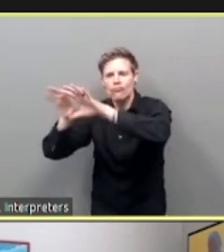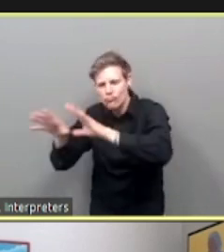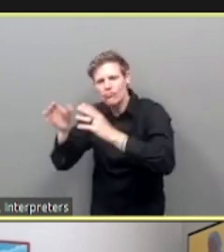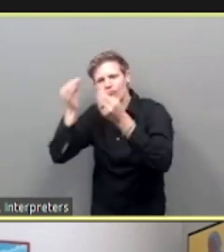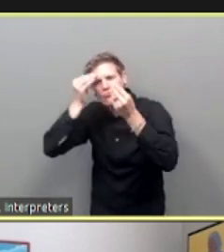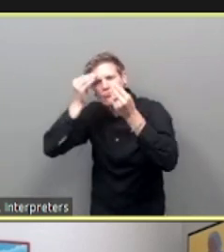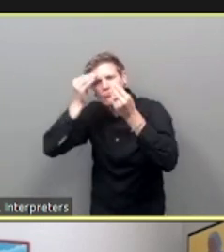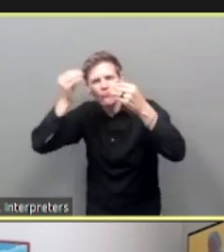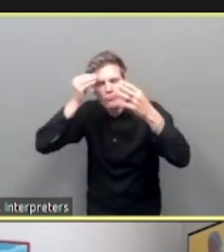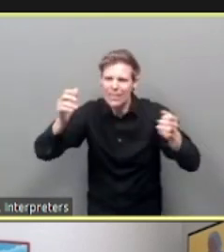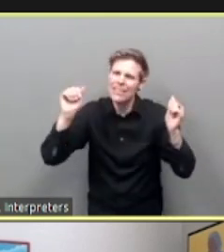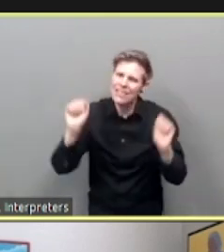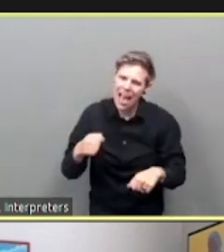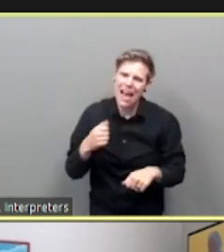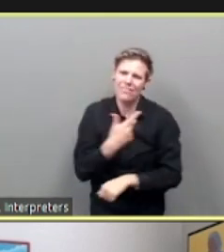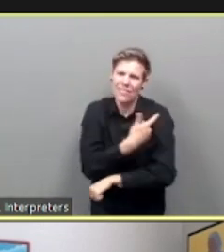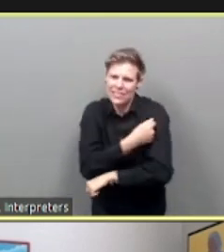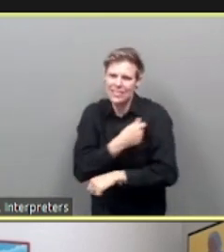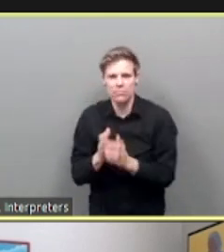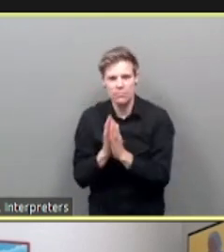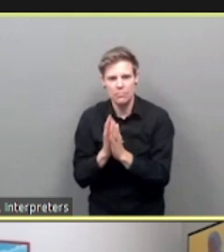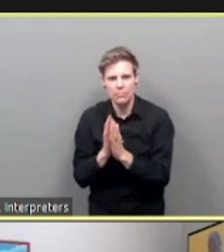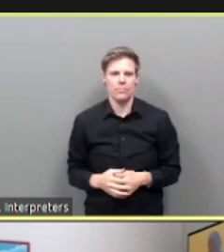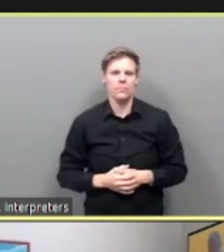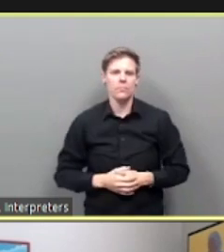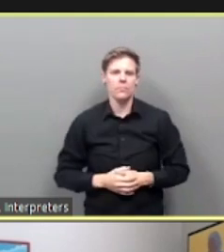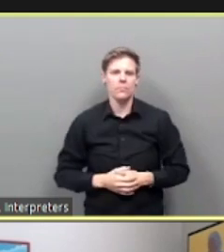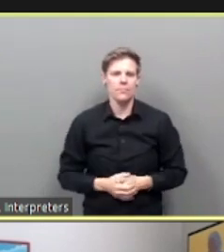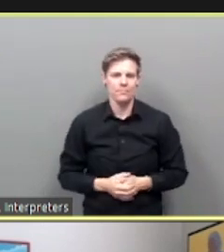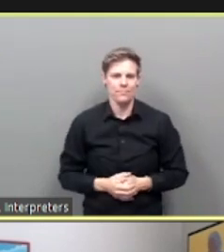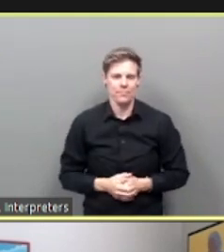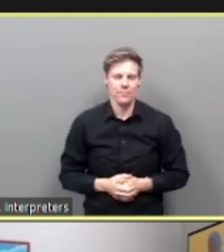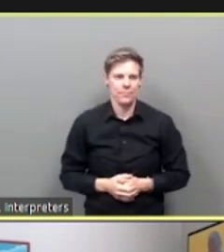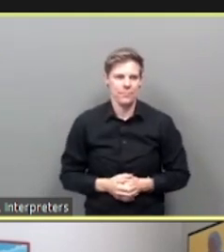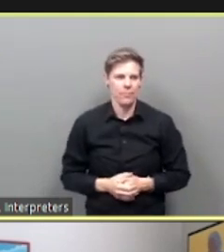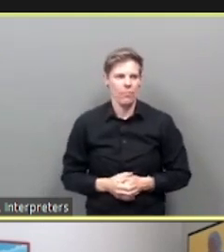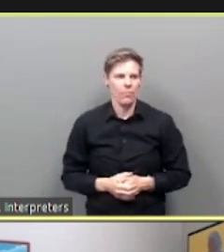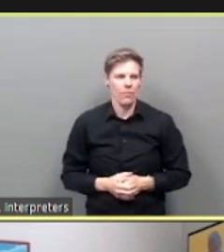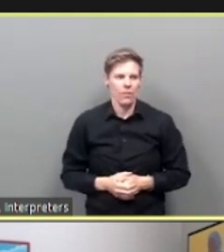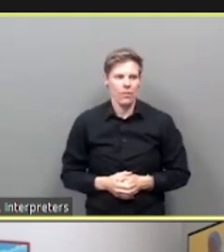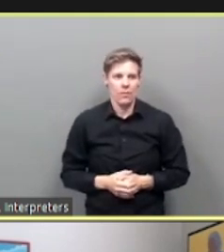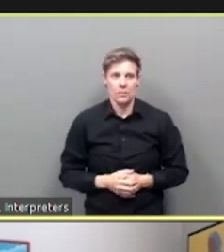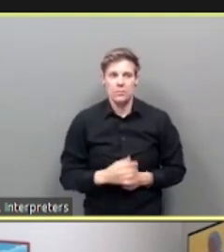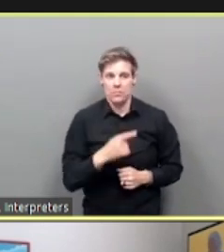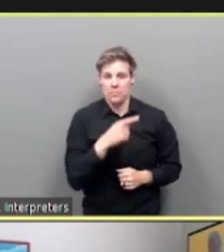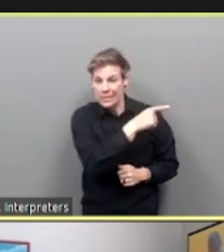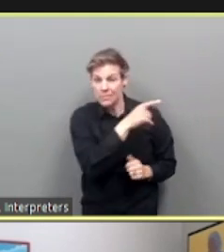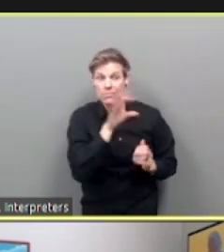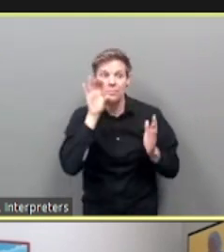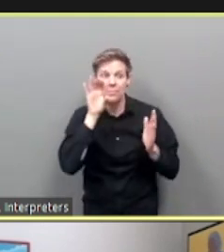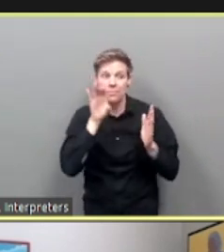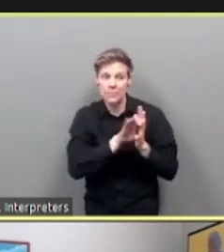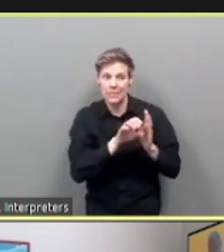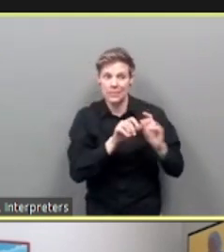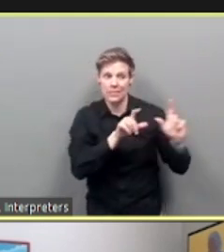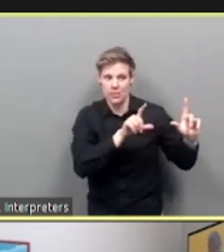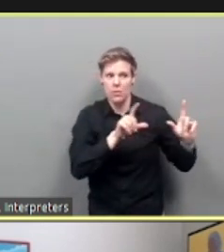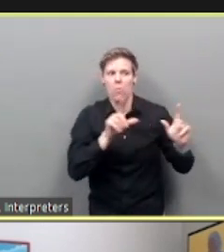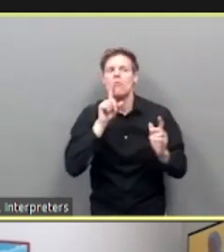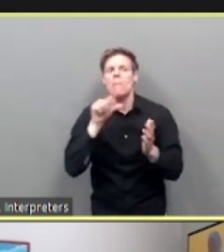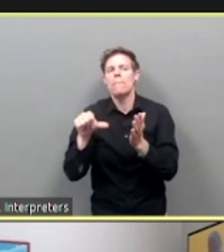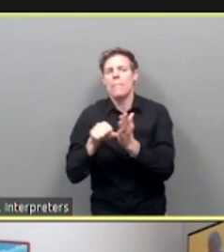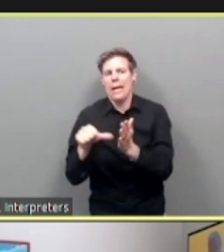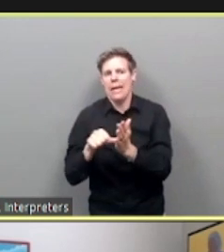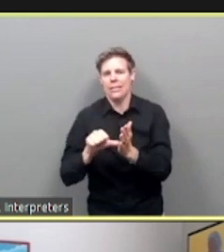vaccinate more people. And that slide that Laura showed is actually page 23 in the vaccine report